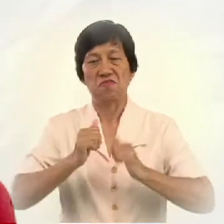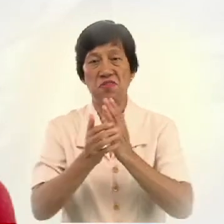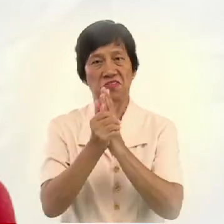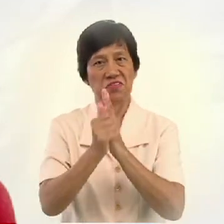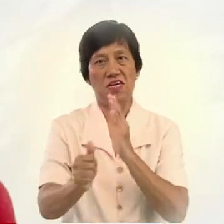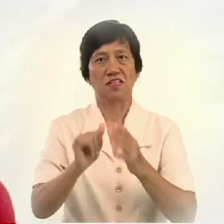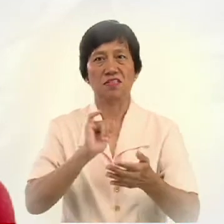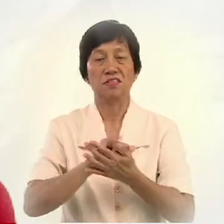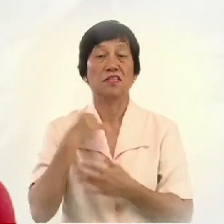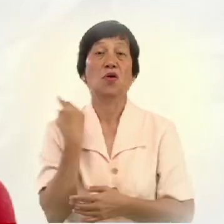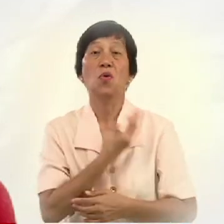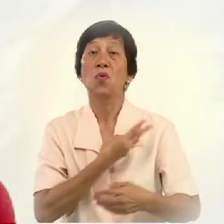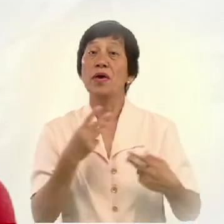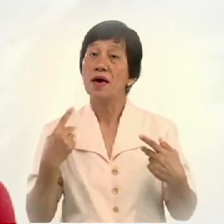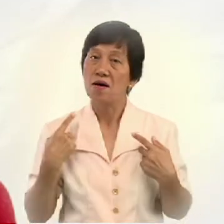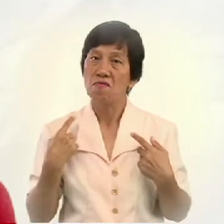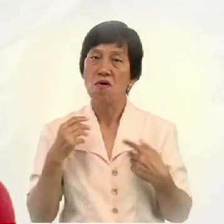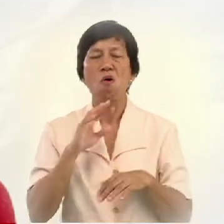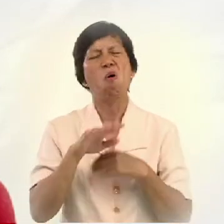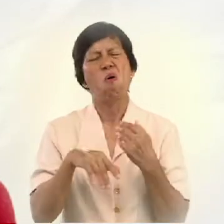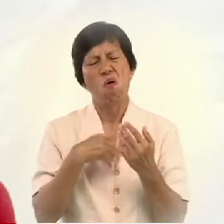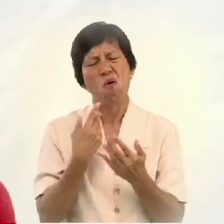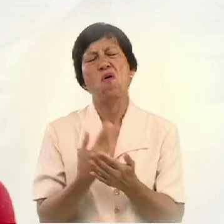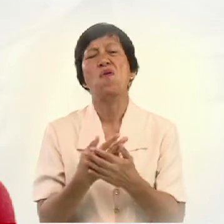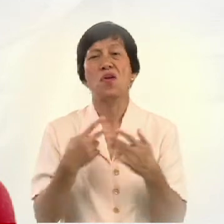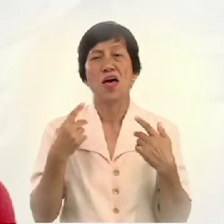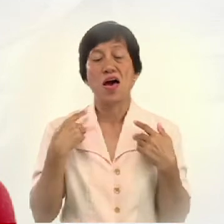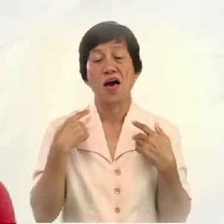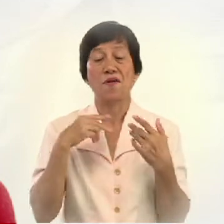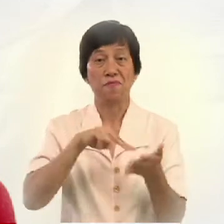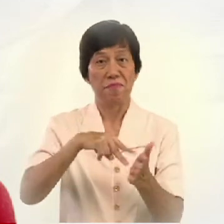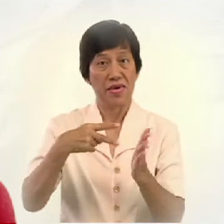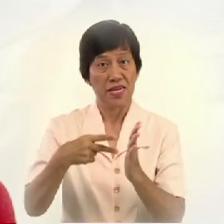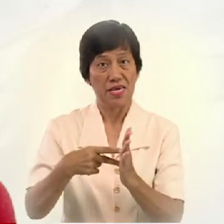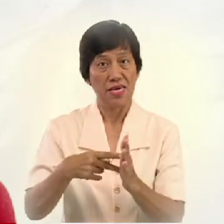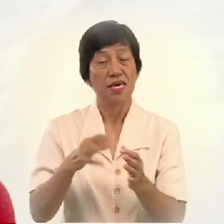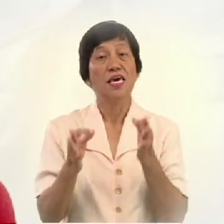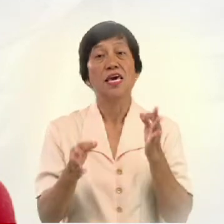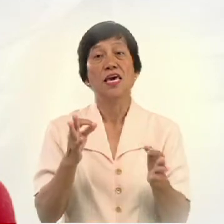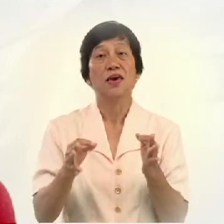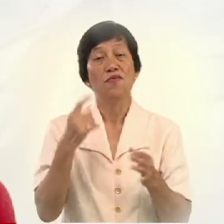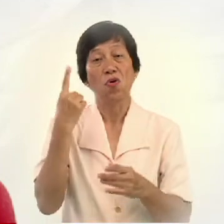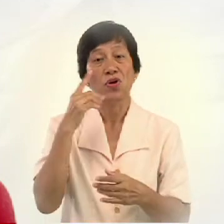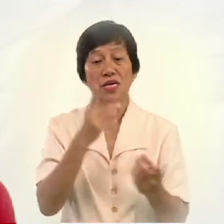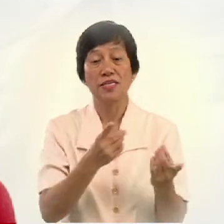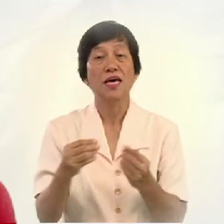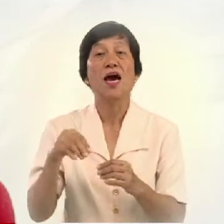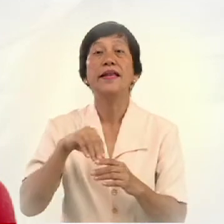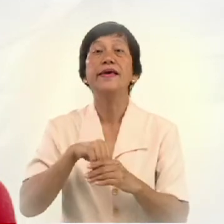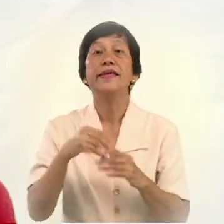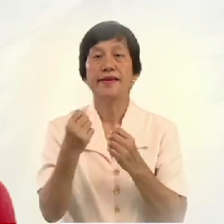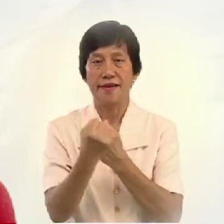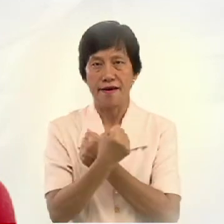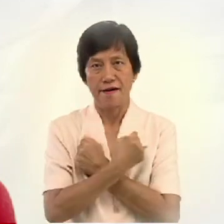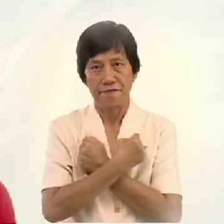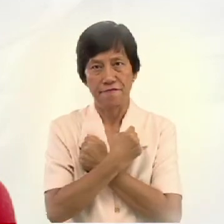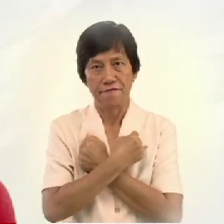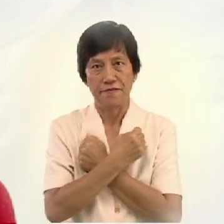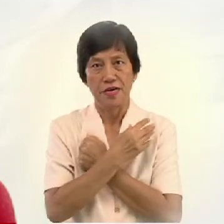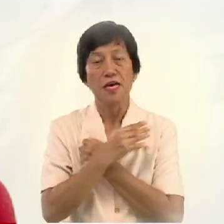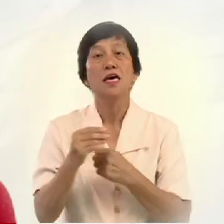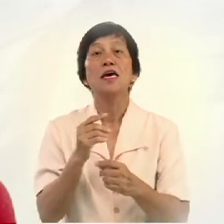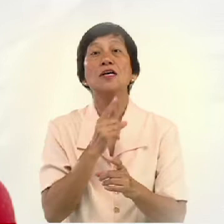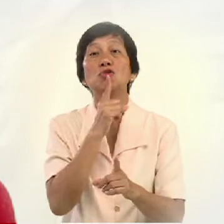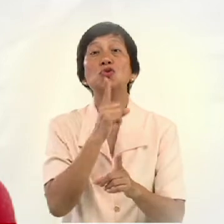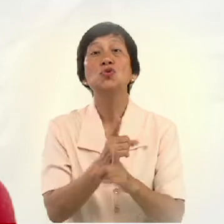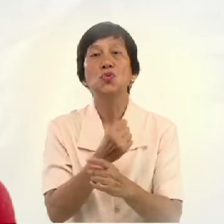things, activities, talents that we possess, all of them will acquire meaning if they are done